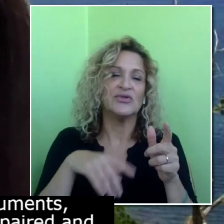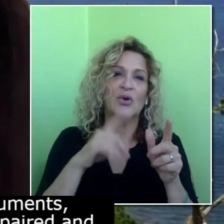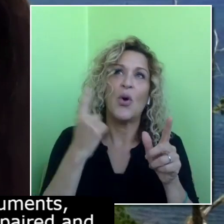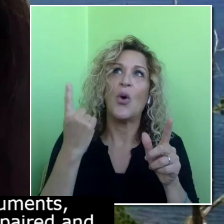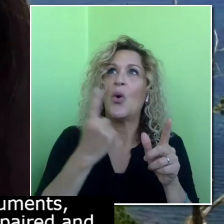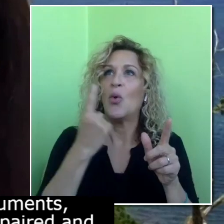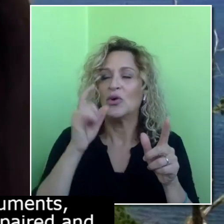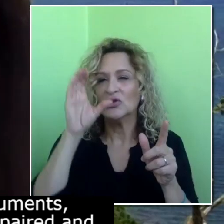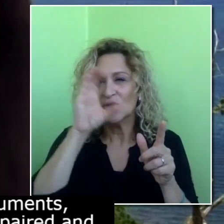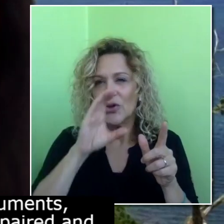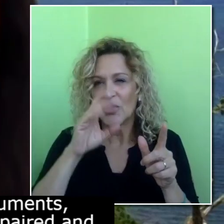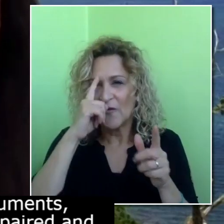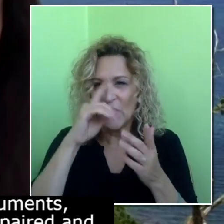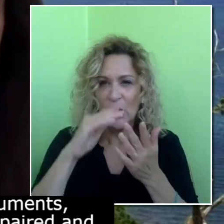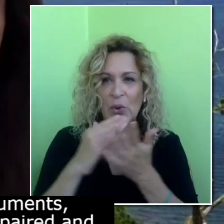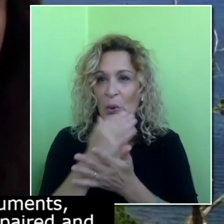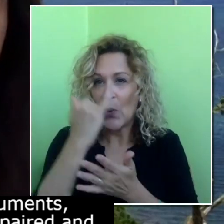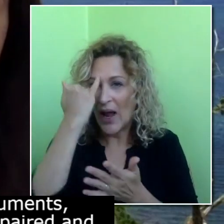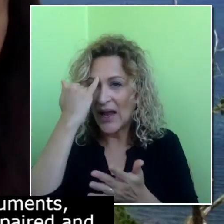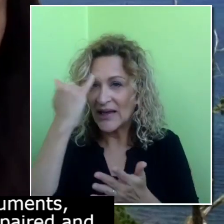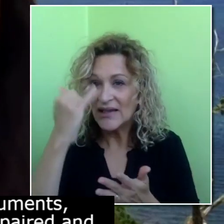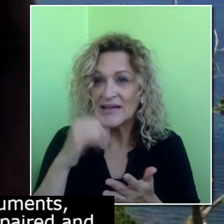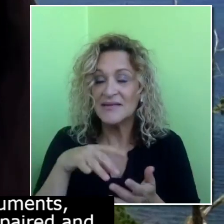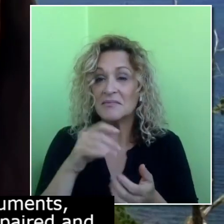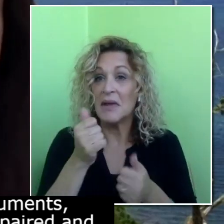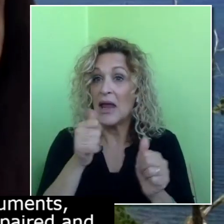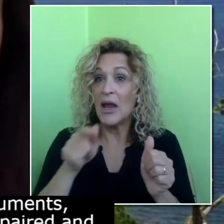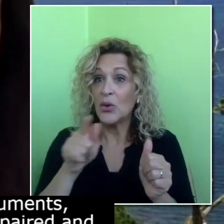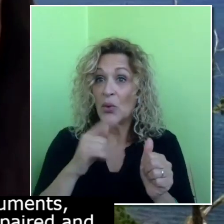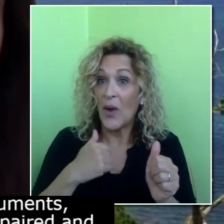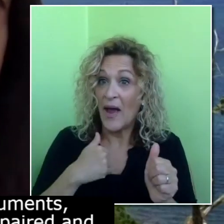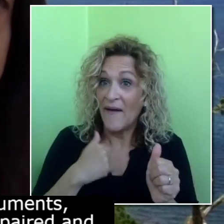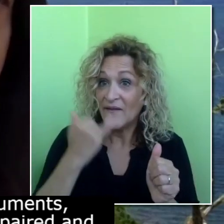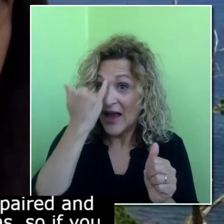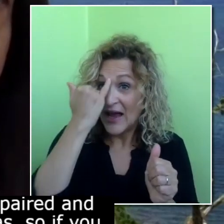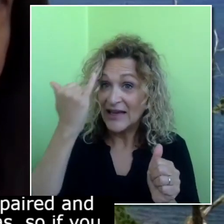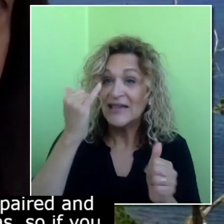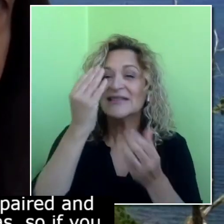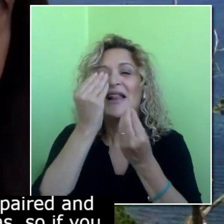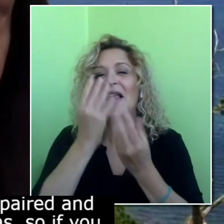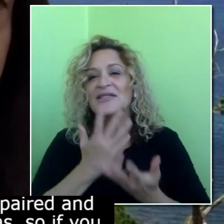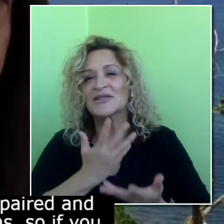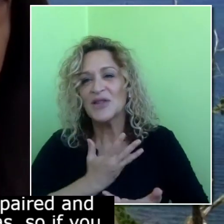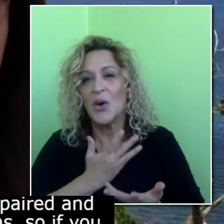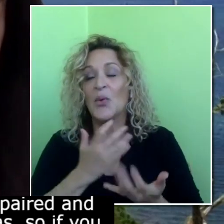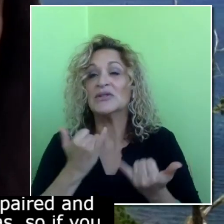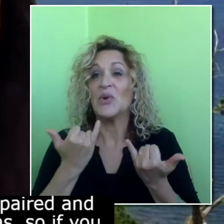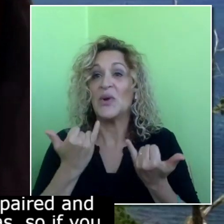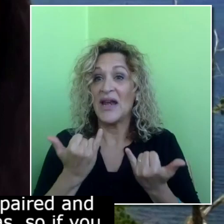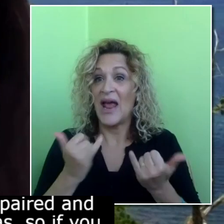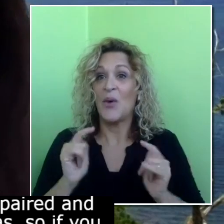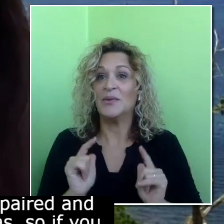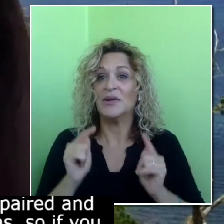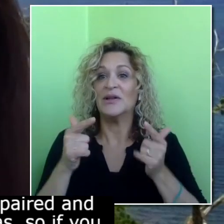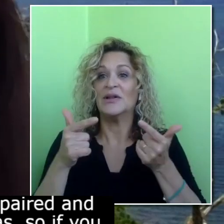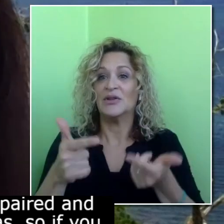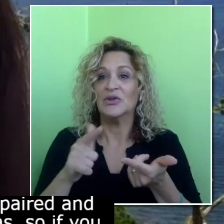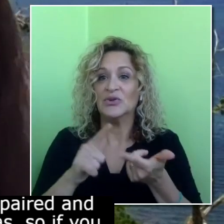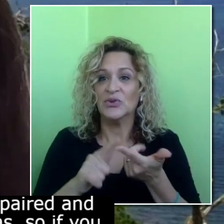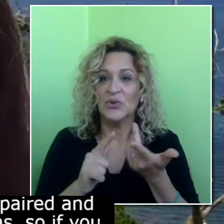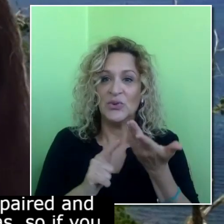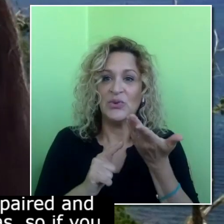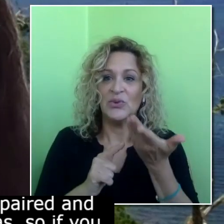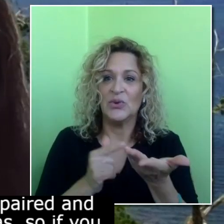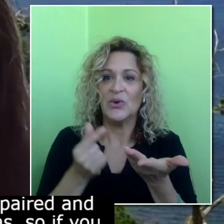So if you have any, please let us know. And without that, I will turn us over to Gunilla Asbrink,